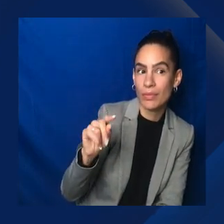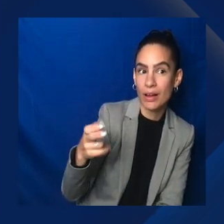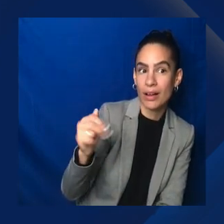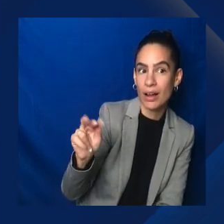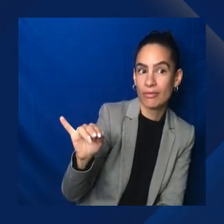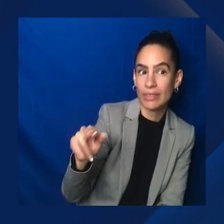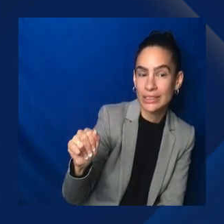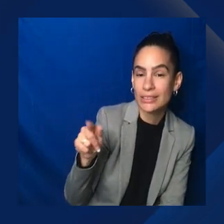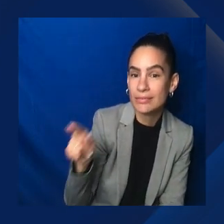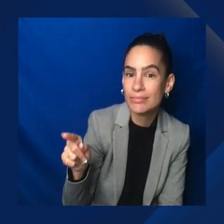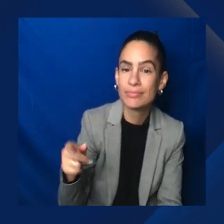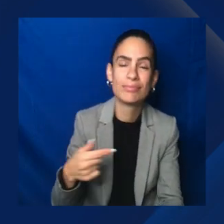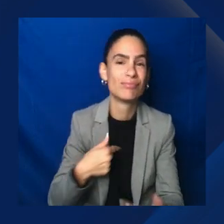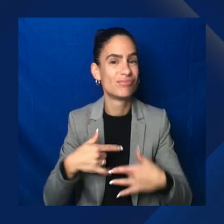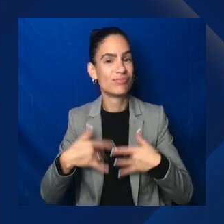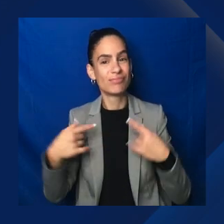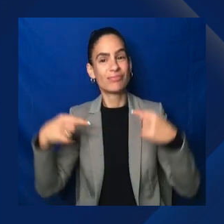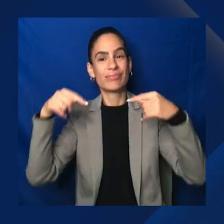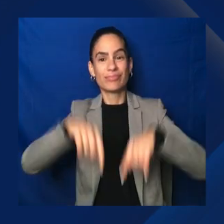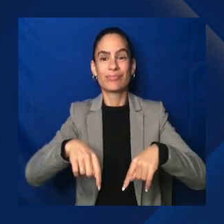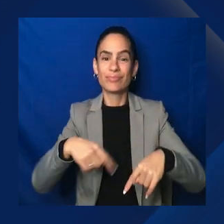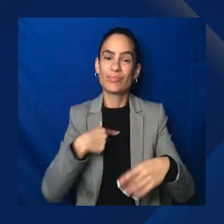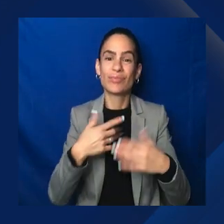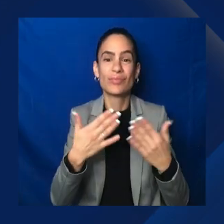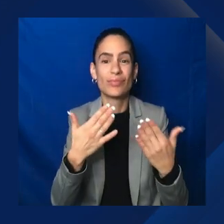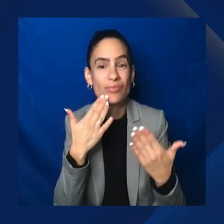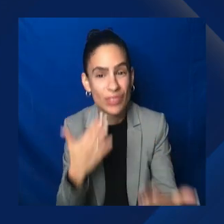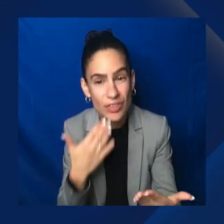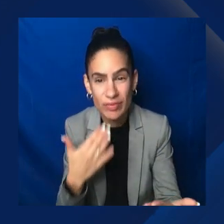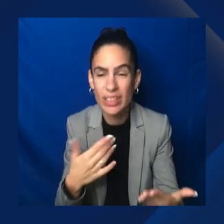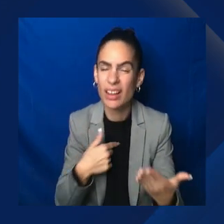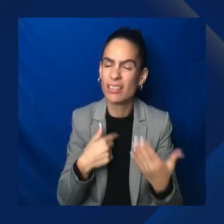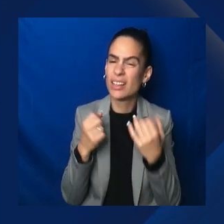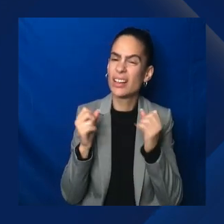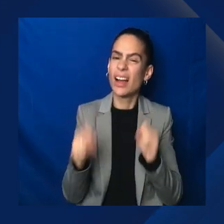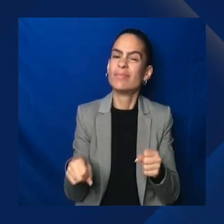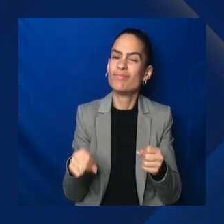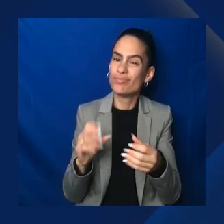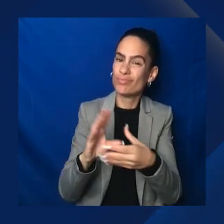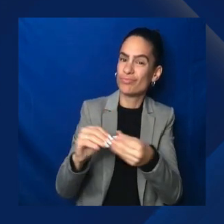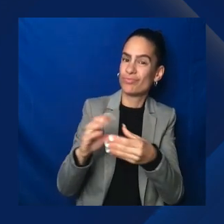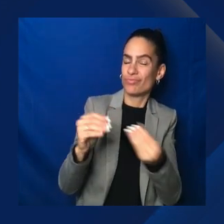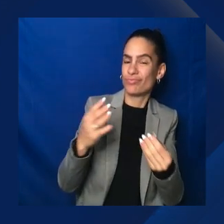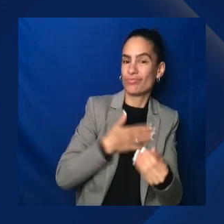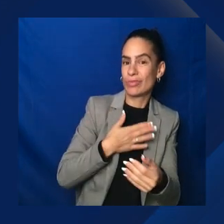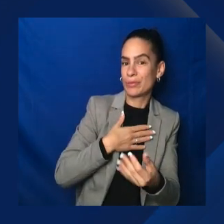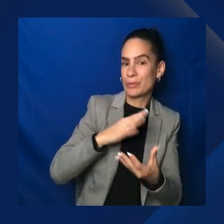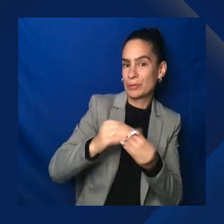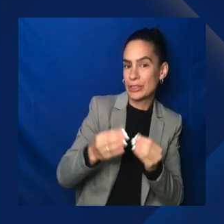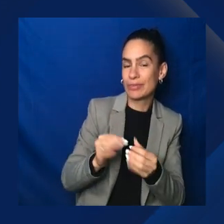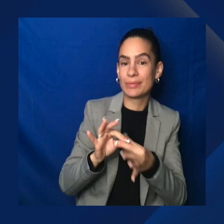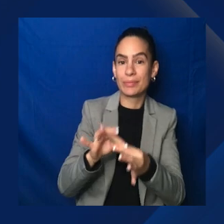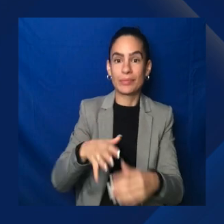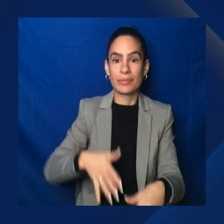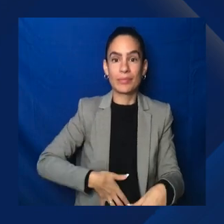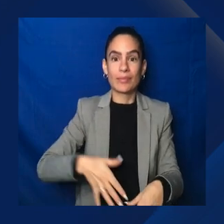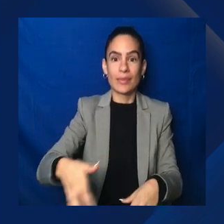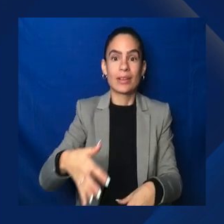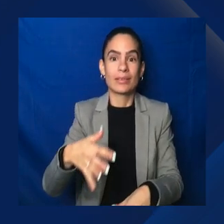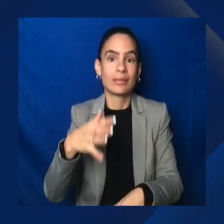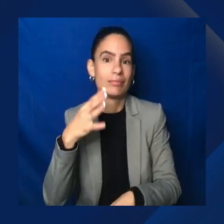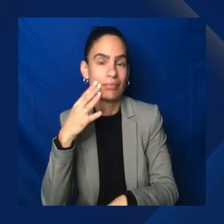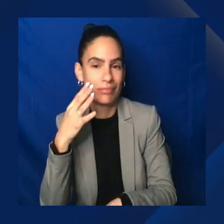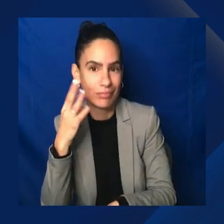really grateful to share my story about maternal health on the Navajo Reservation. My story